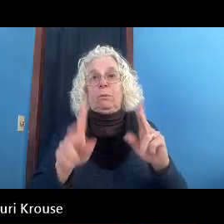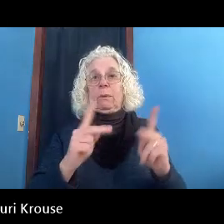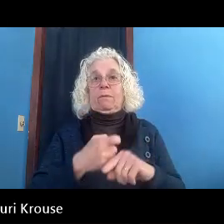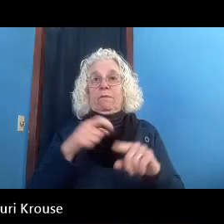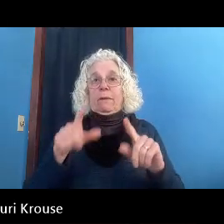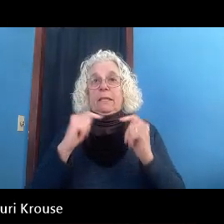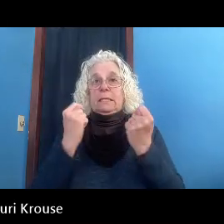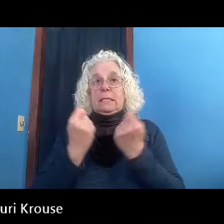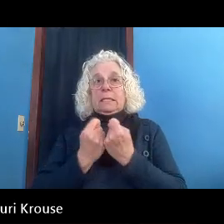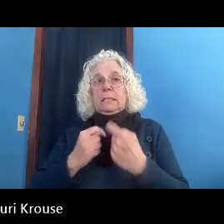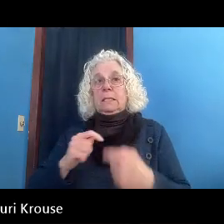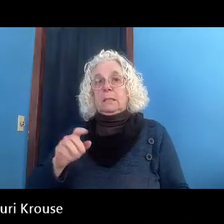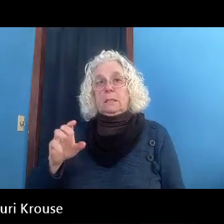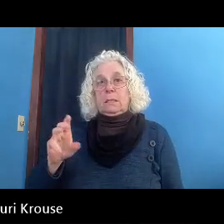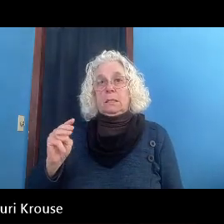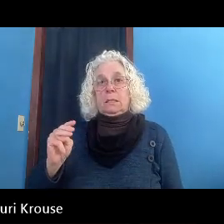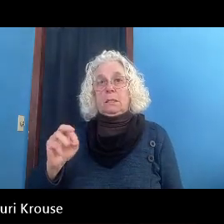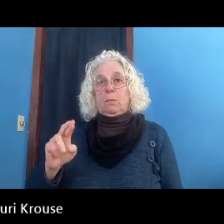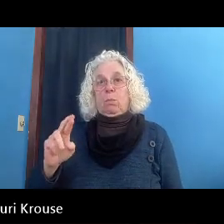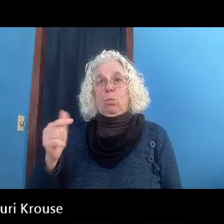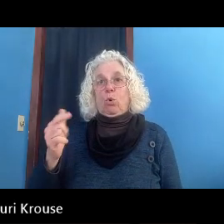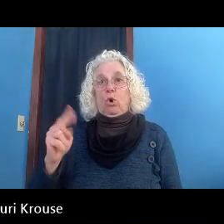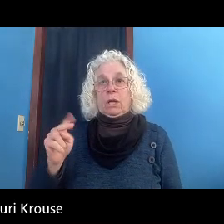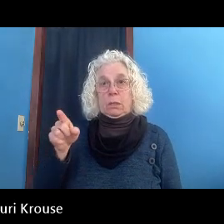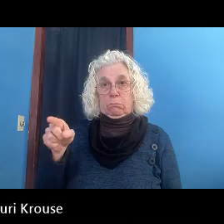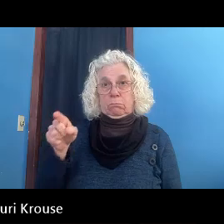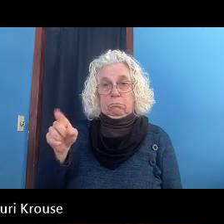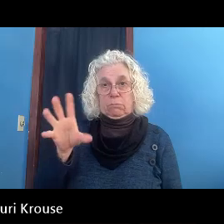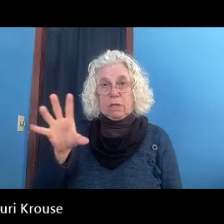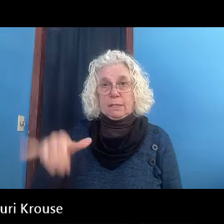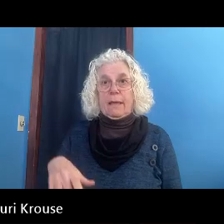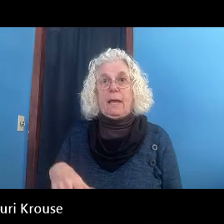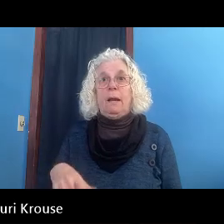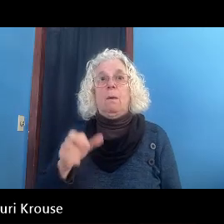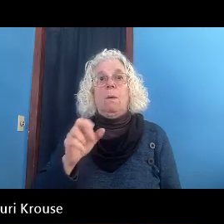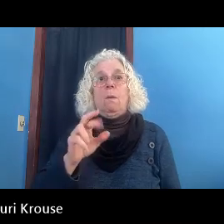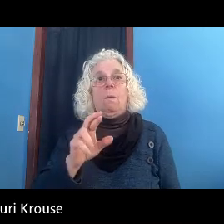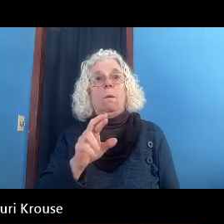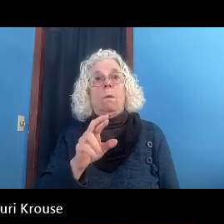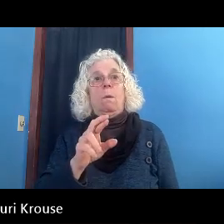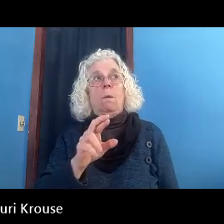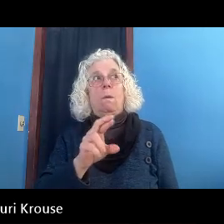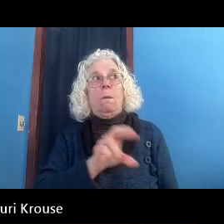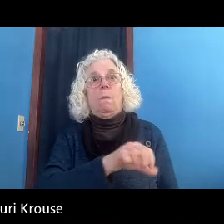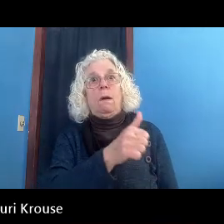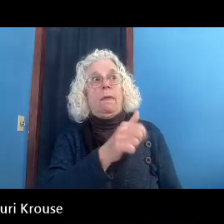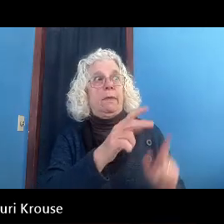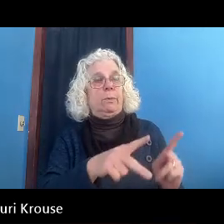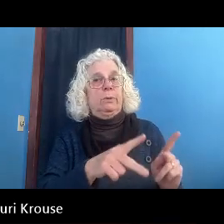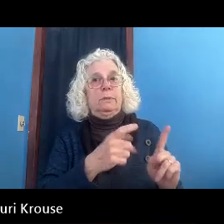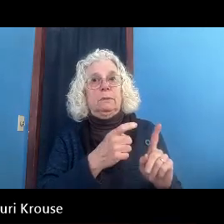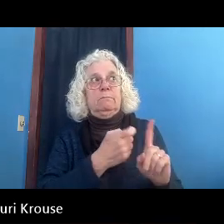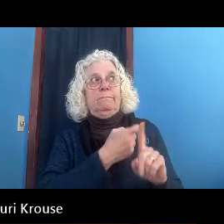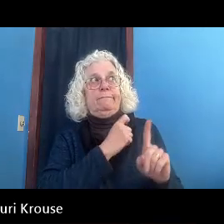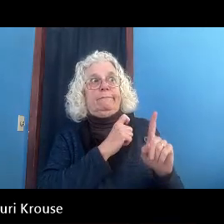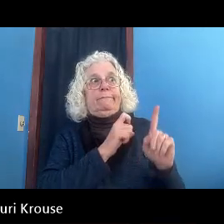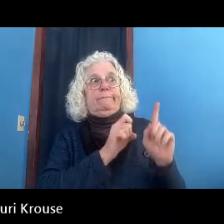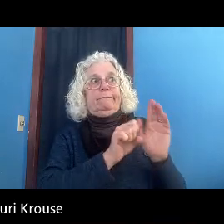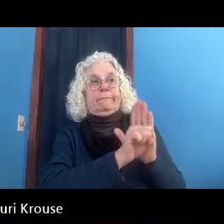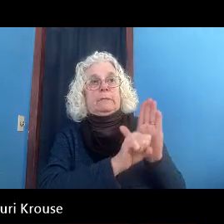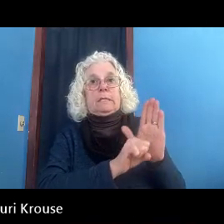Morgan, primarily, or it could be where I tap the shoulder of somebody within the state organization who